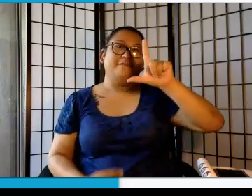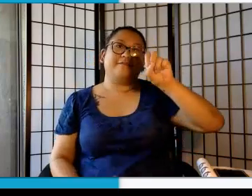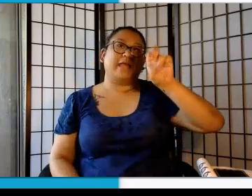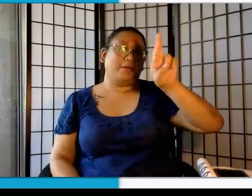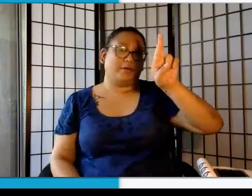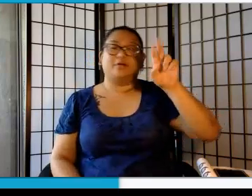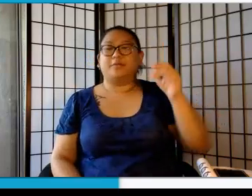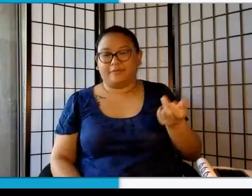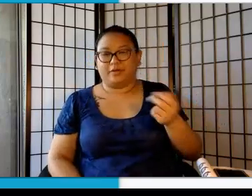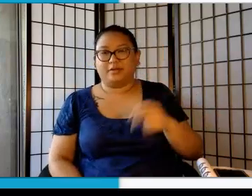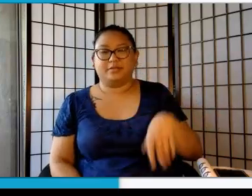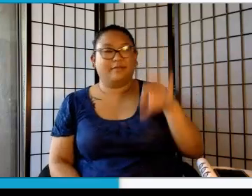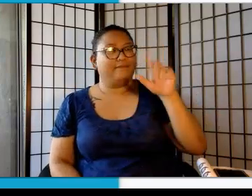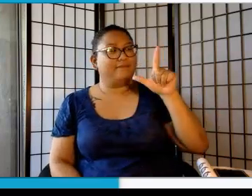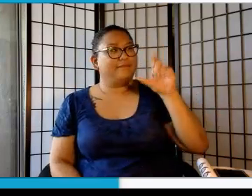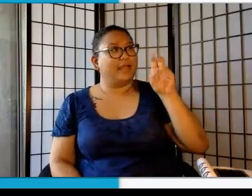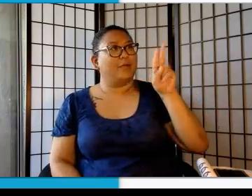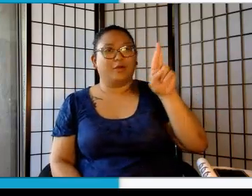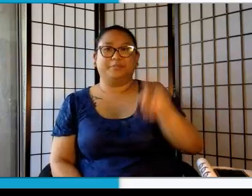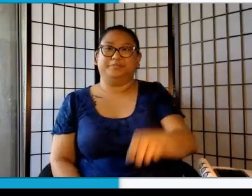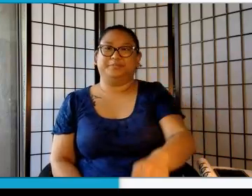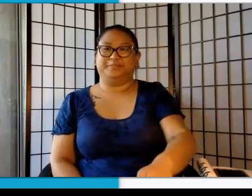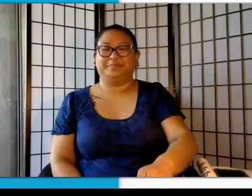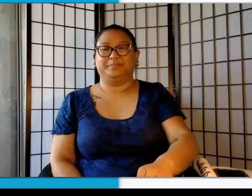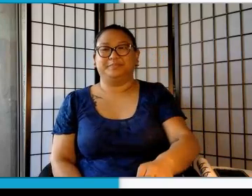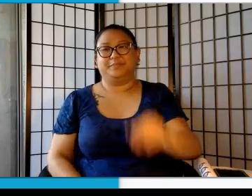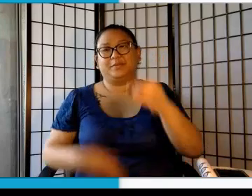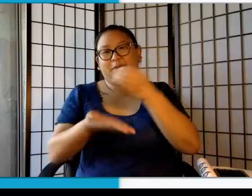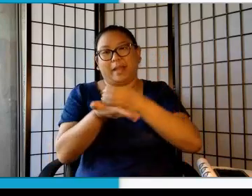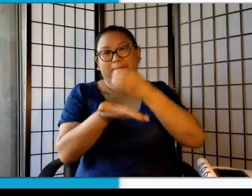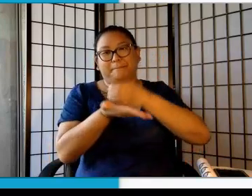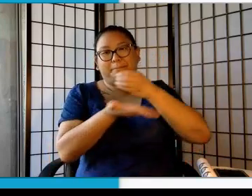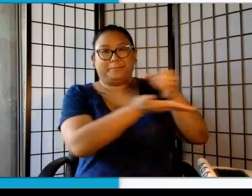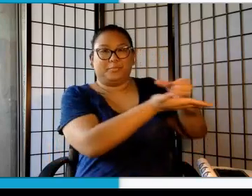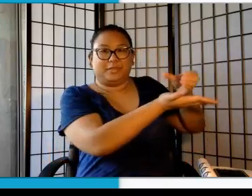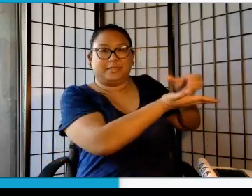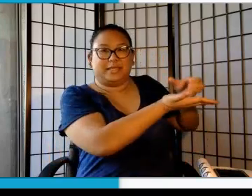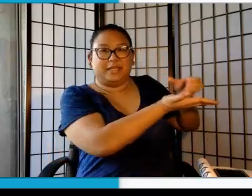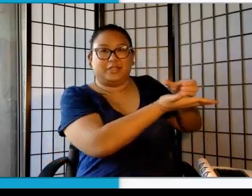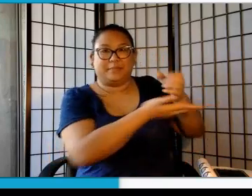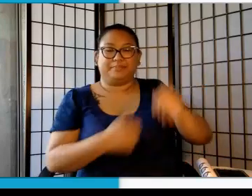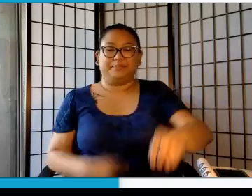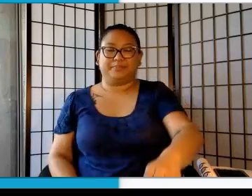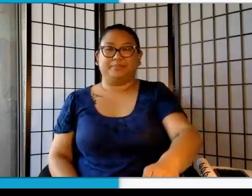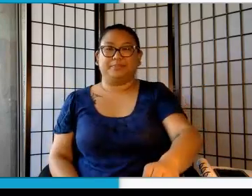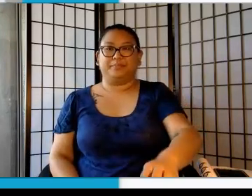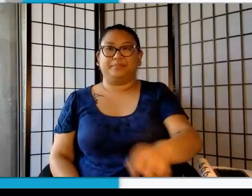of flour, whatever it is. Flour. Cup with a C handshake.